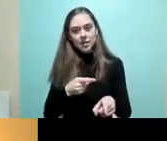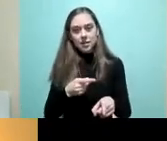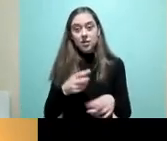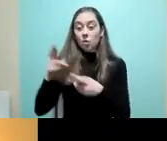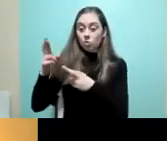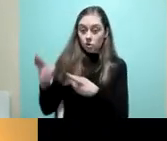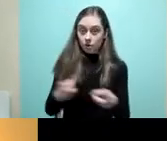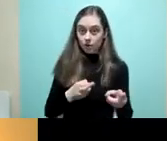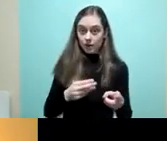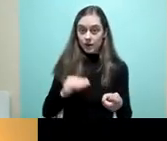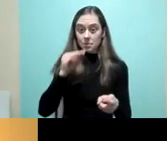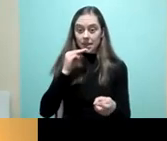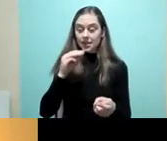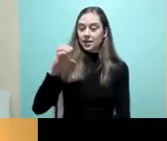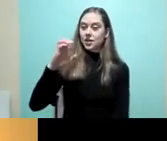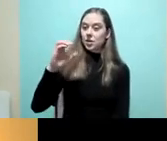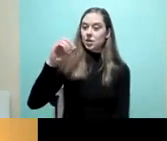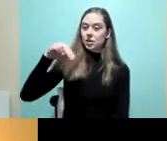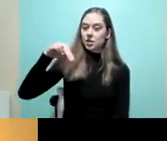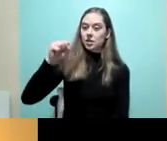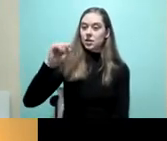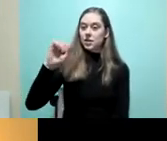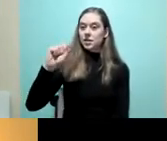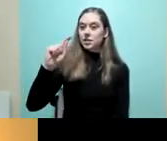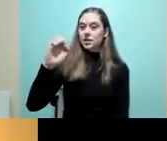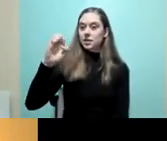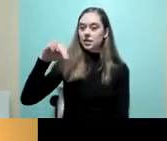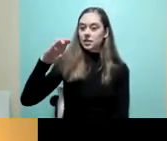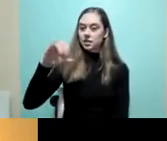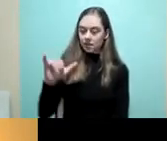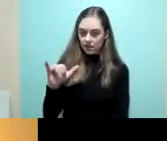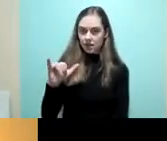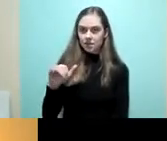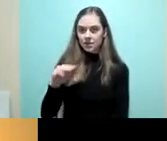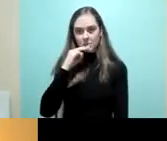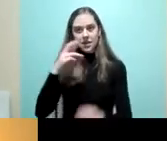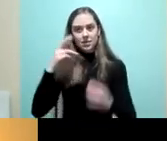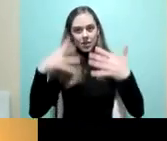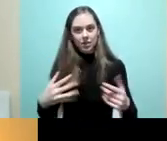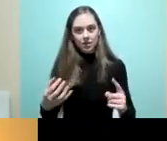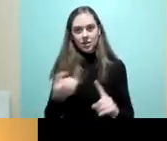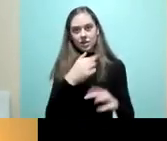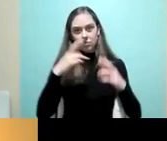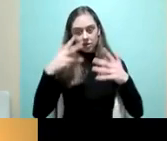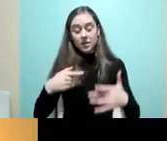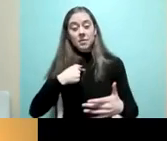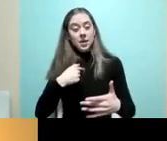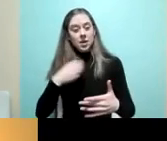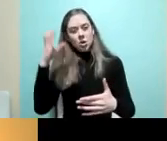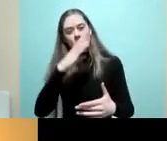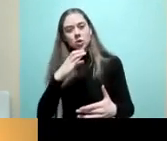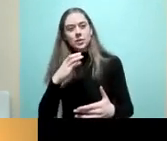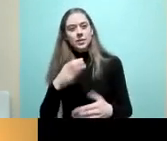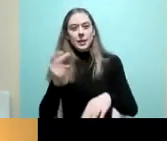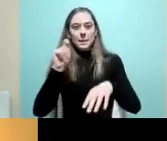equals results. I look at the best golfers in the world. I look at, say, for example, the best, say,